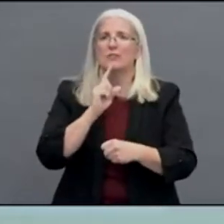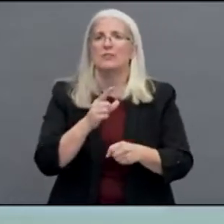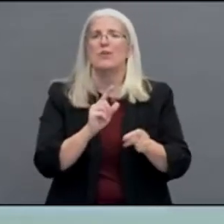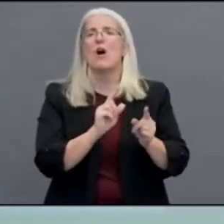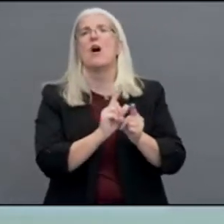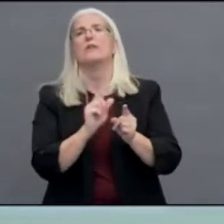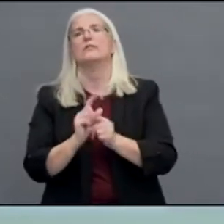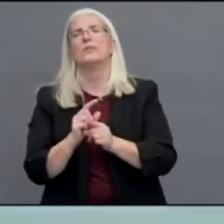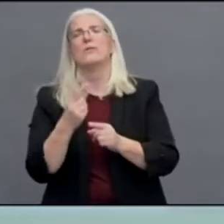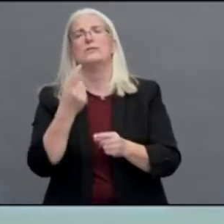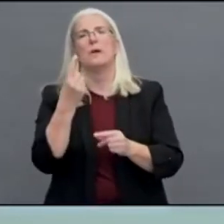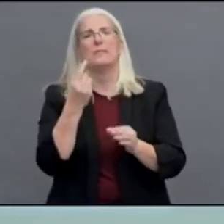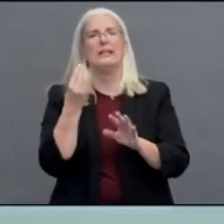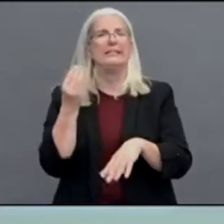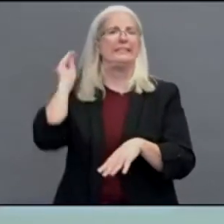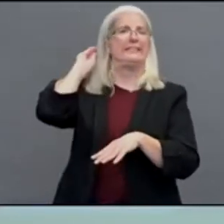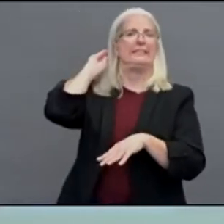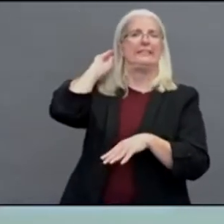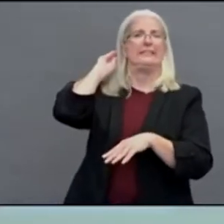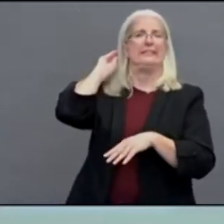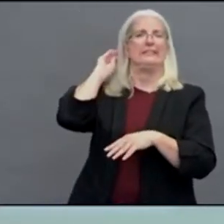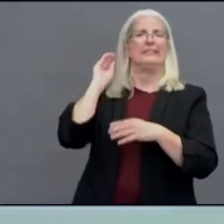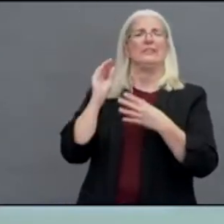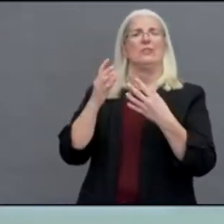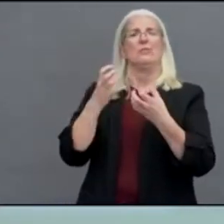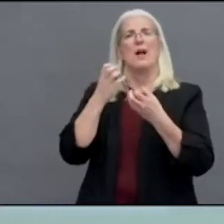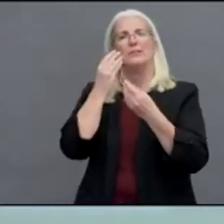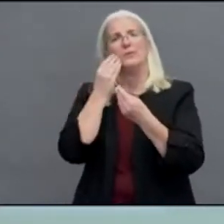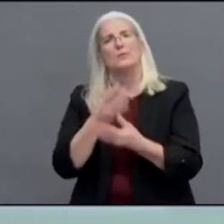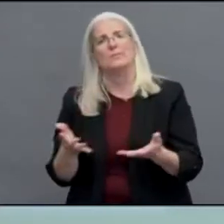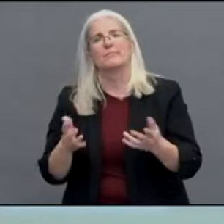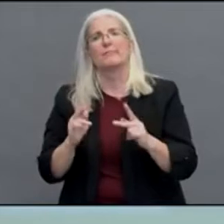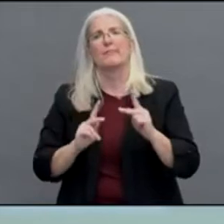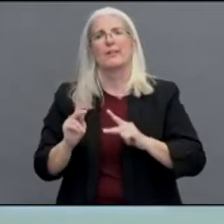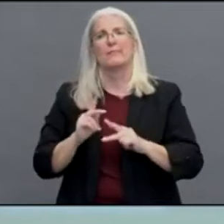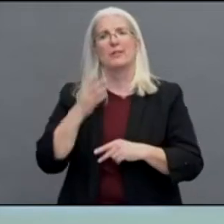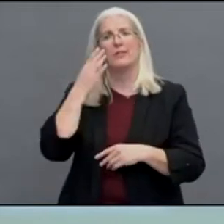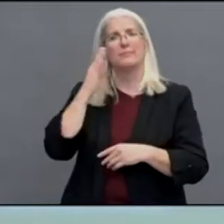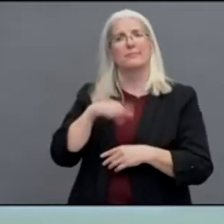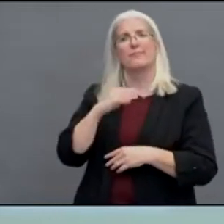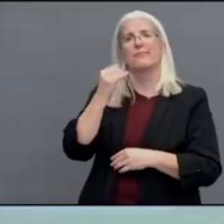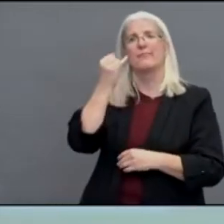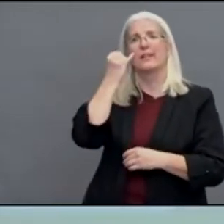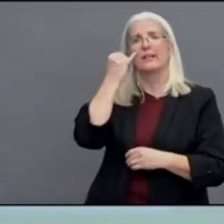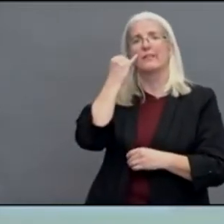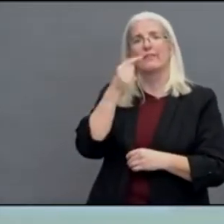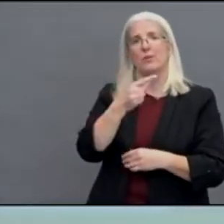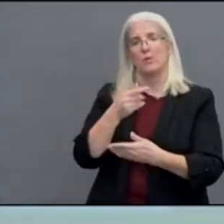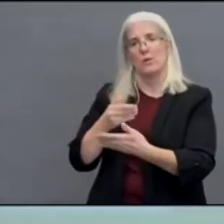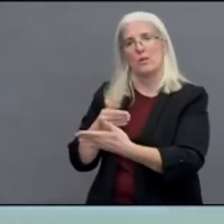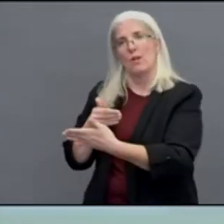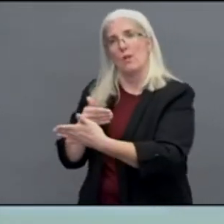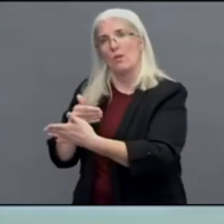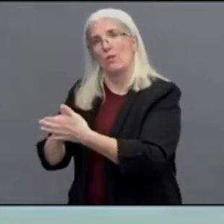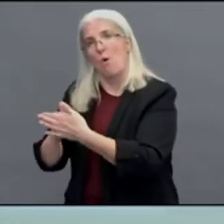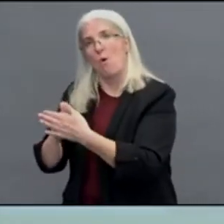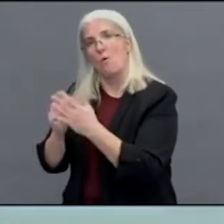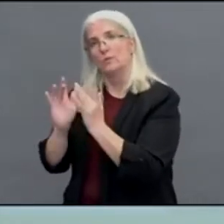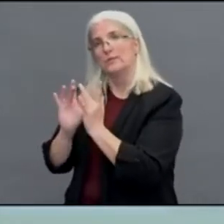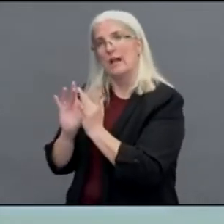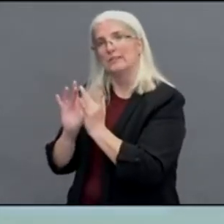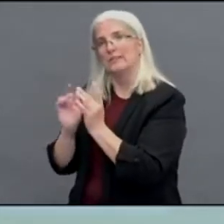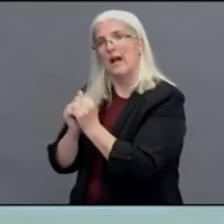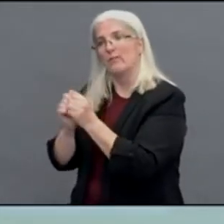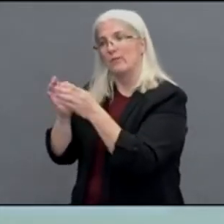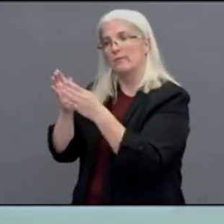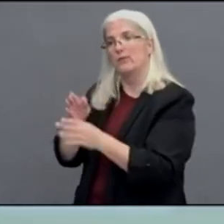note, once an individual is identified as a close contact, either by the contact tracer or just in general by the employer,